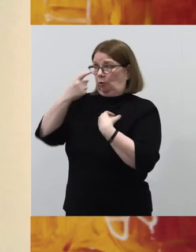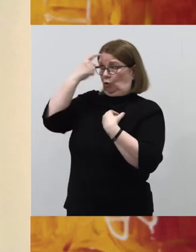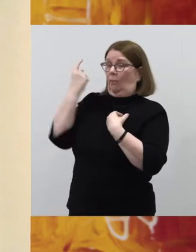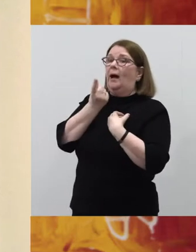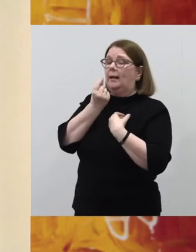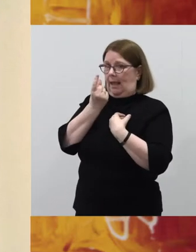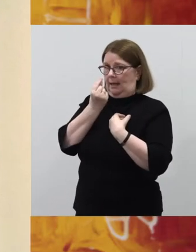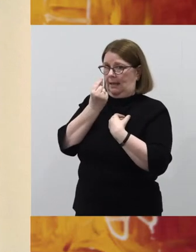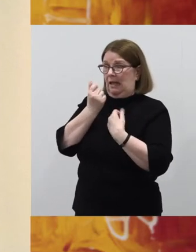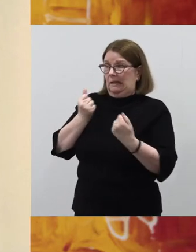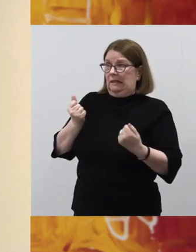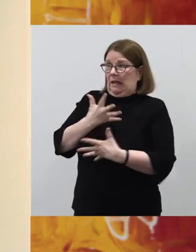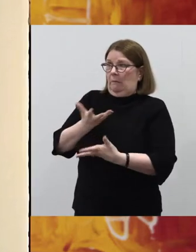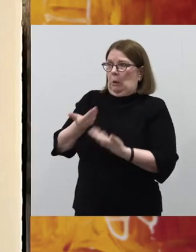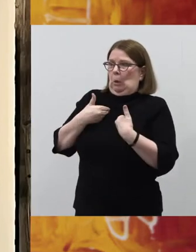communicate in any other way.